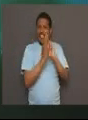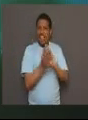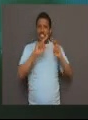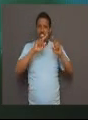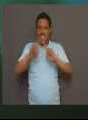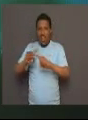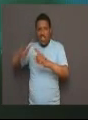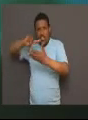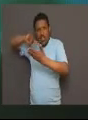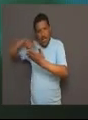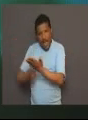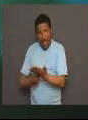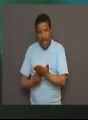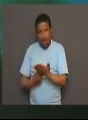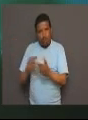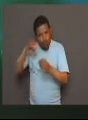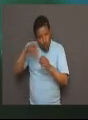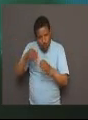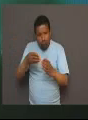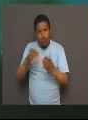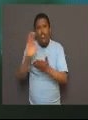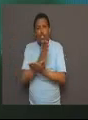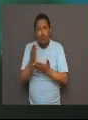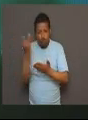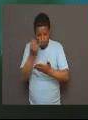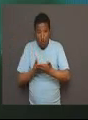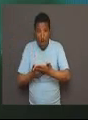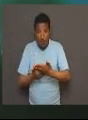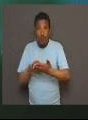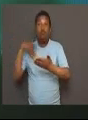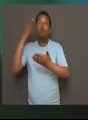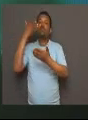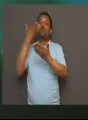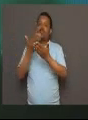translate different data into distribution maps.